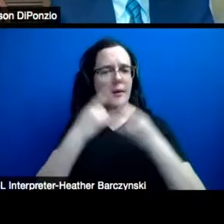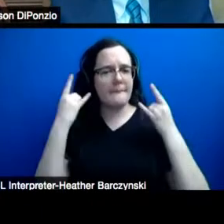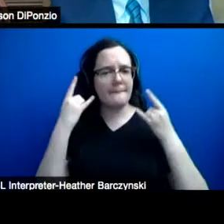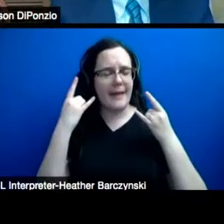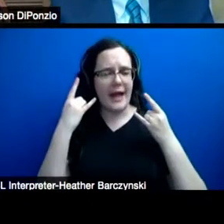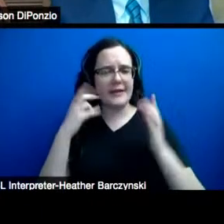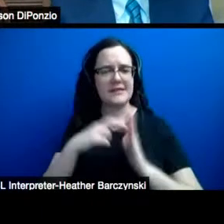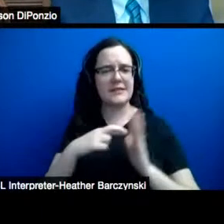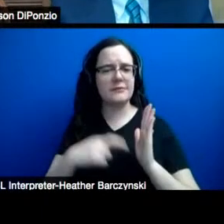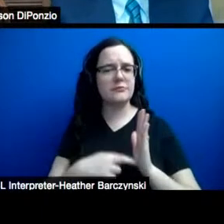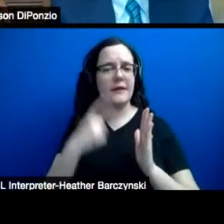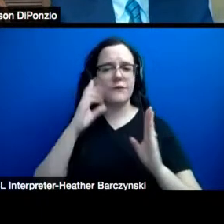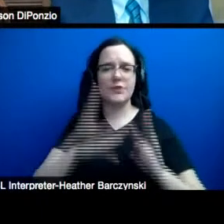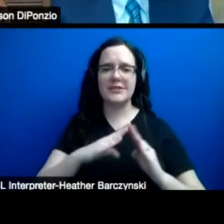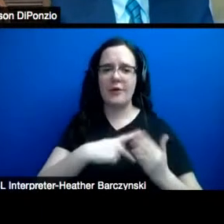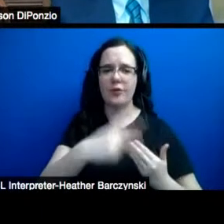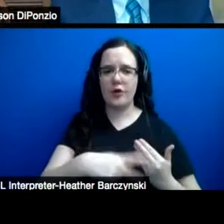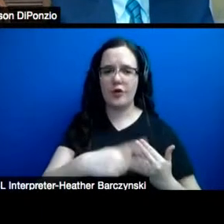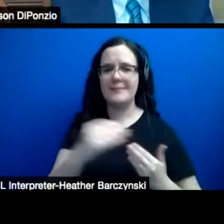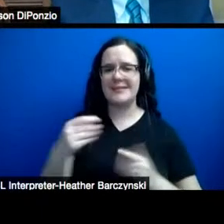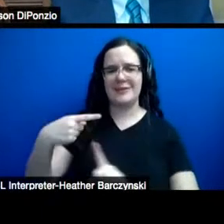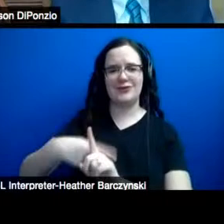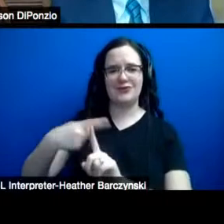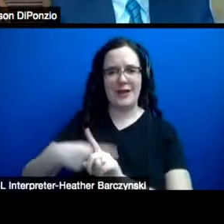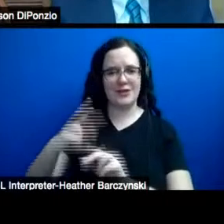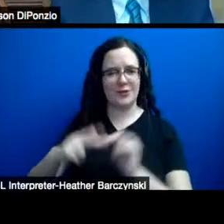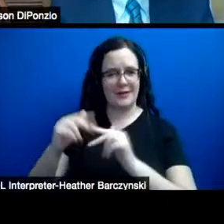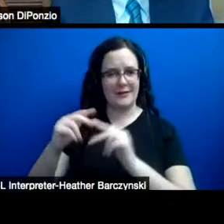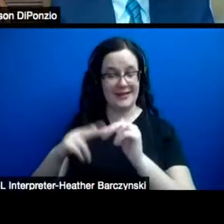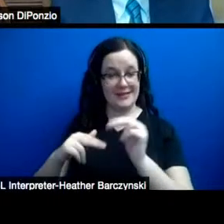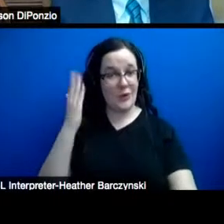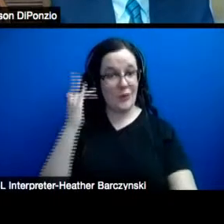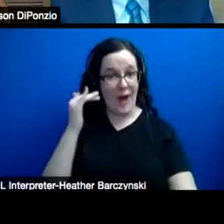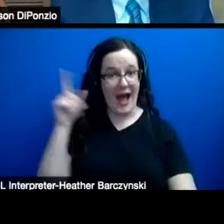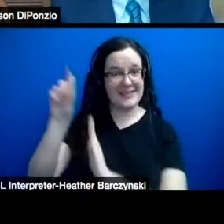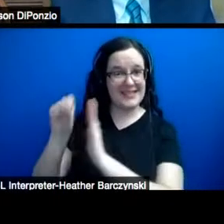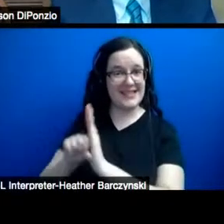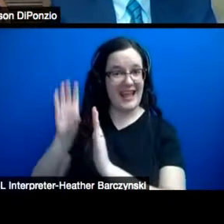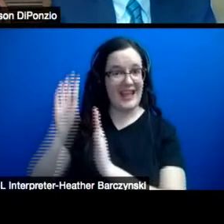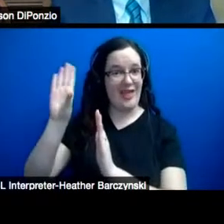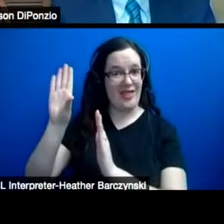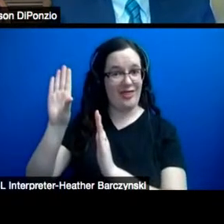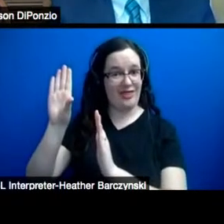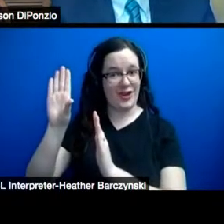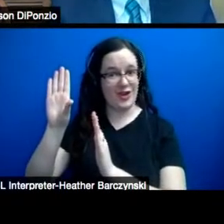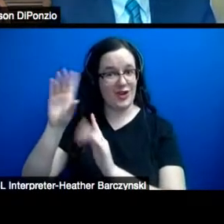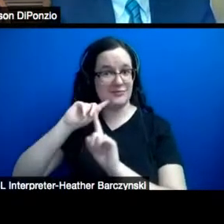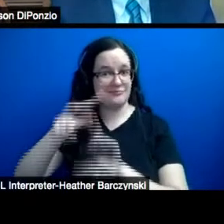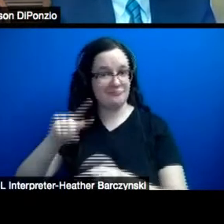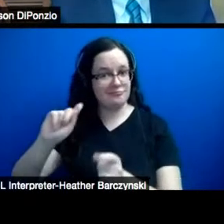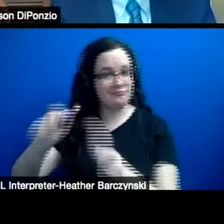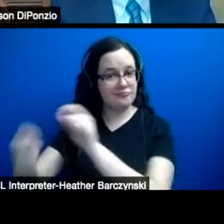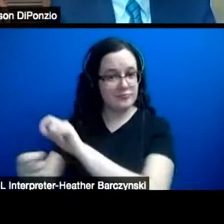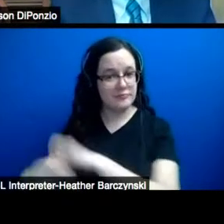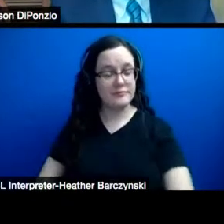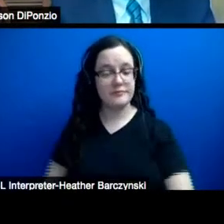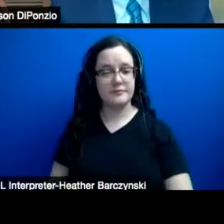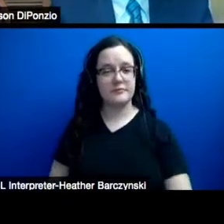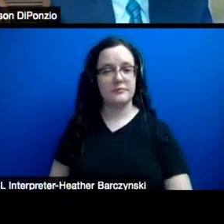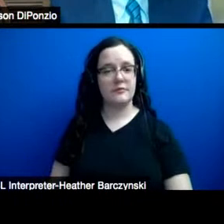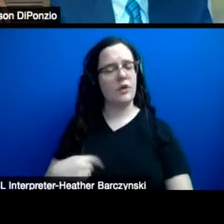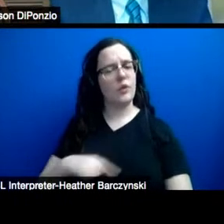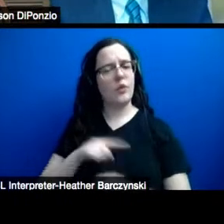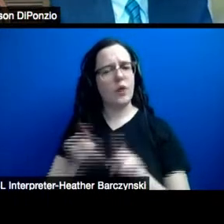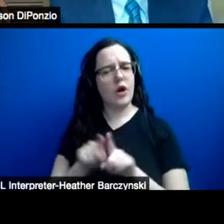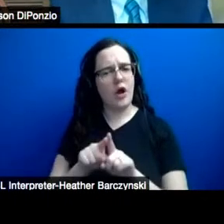and for rental facilities as state directives evolve, and also evaluating the